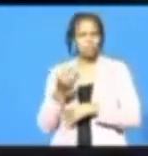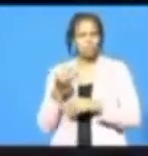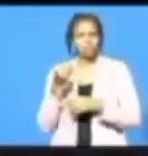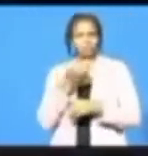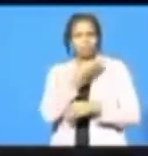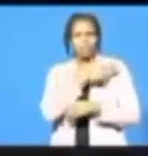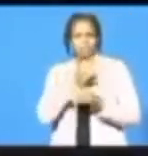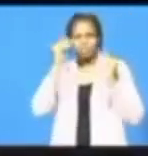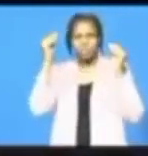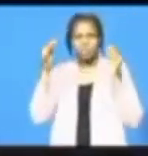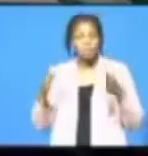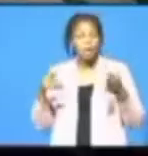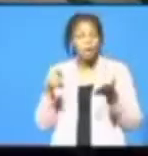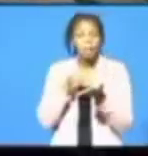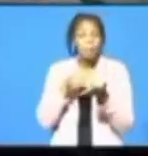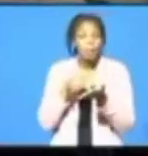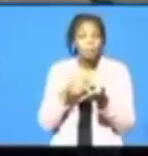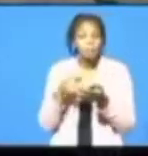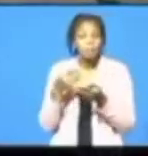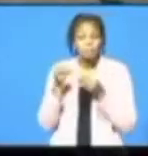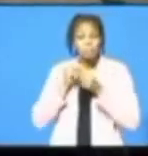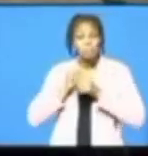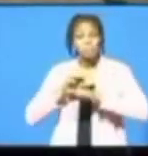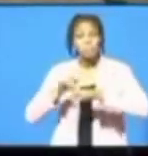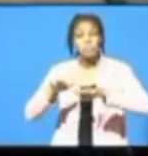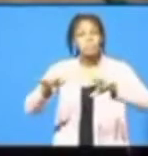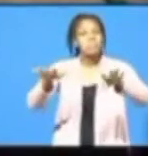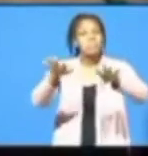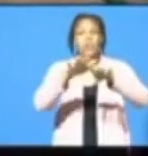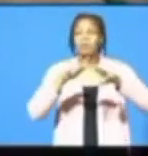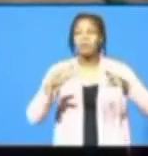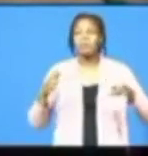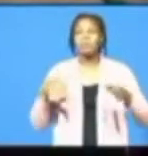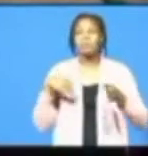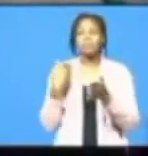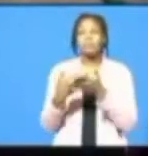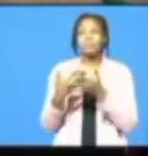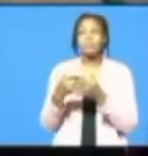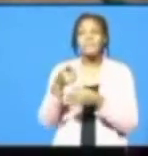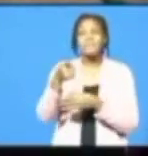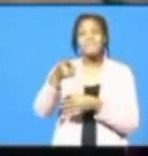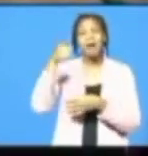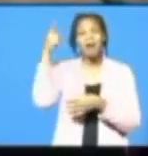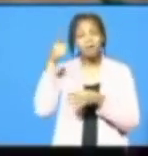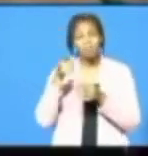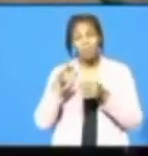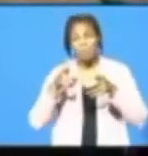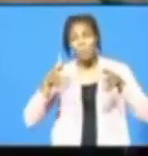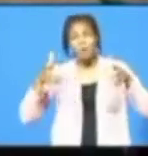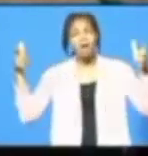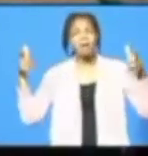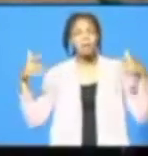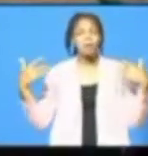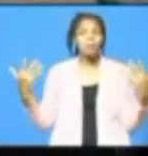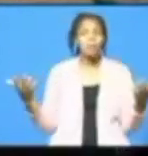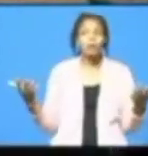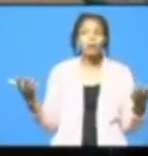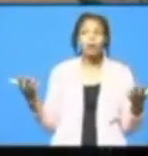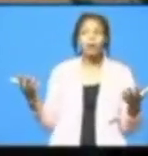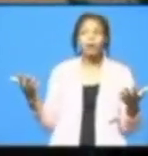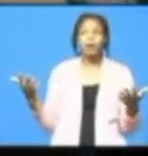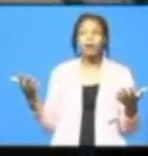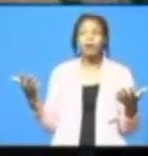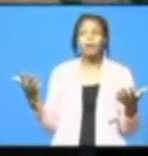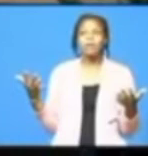teachers, a poison that is going around that has reached far and wide, has hit even